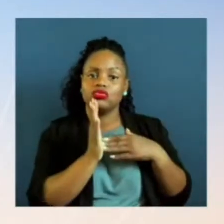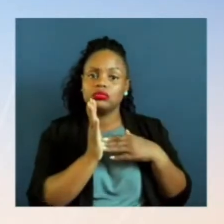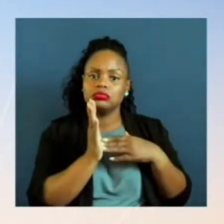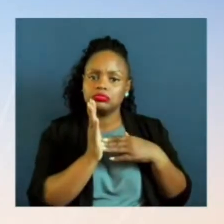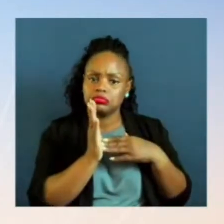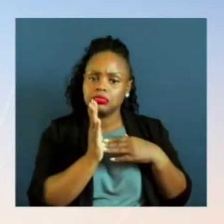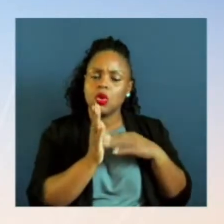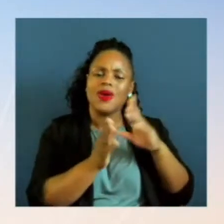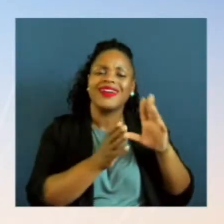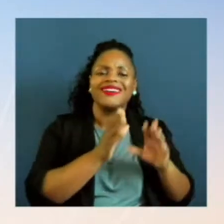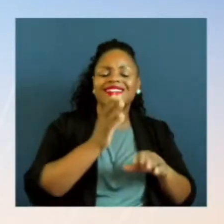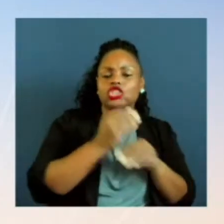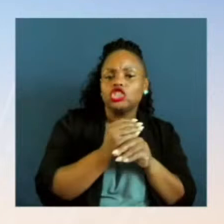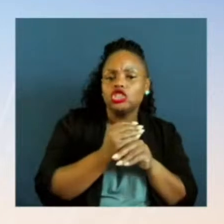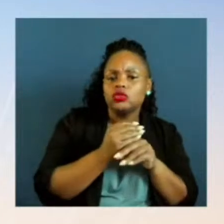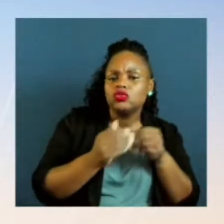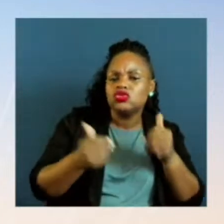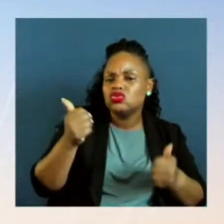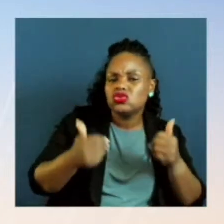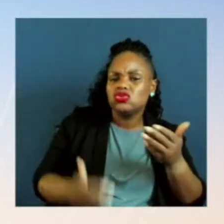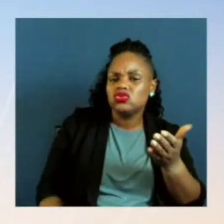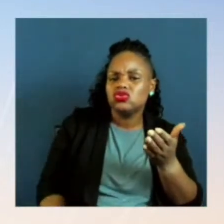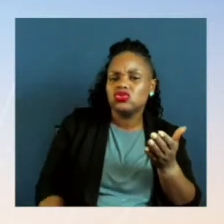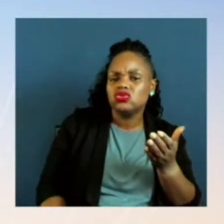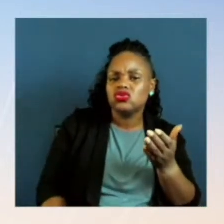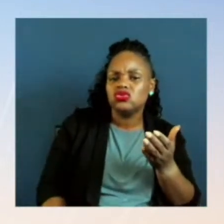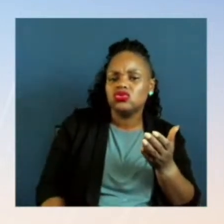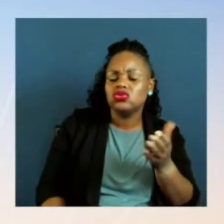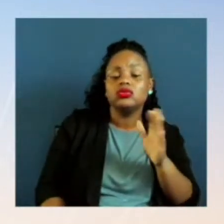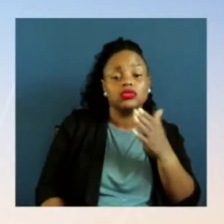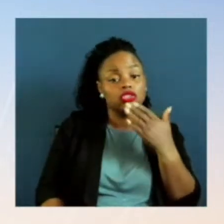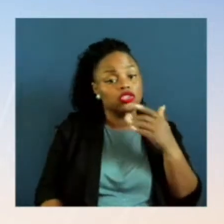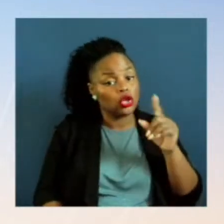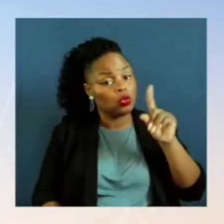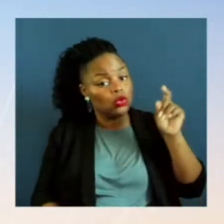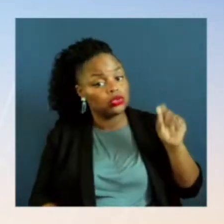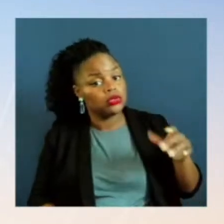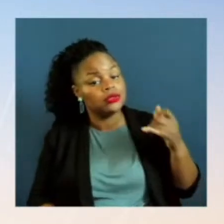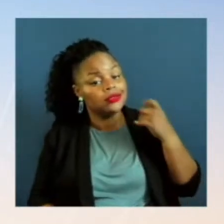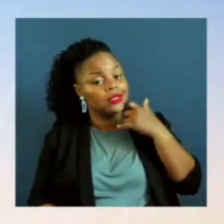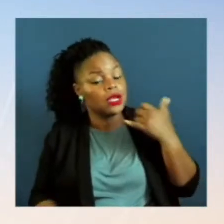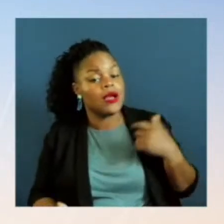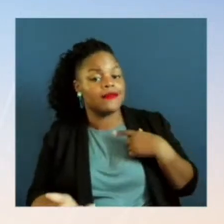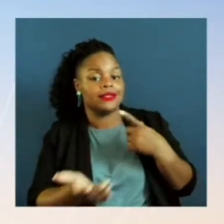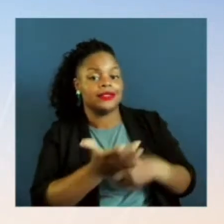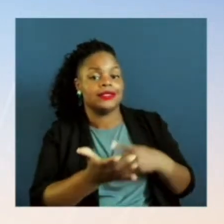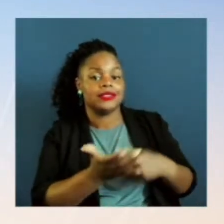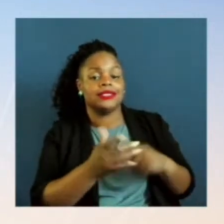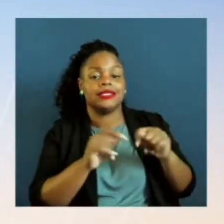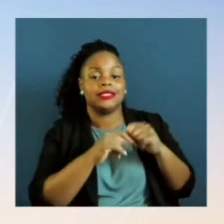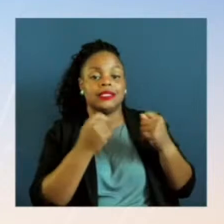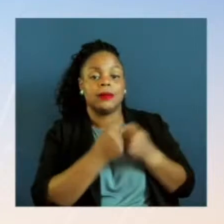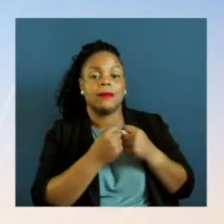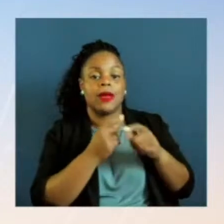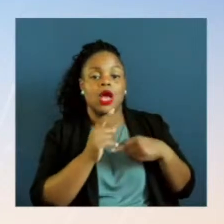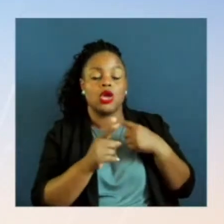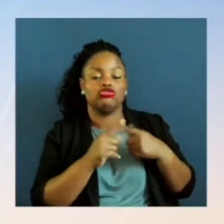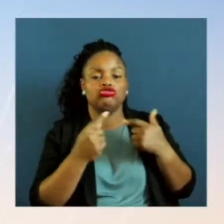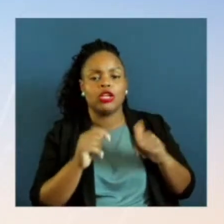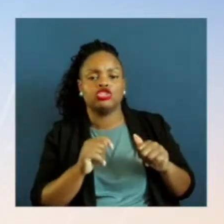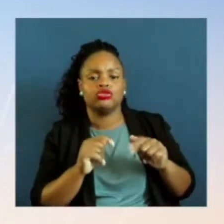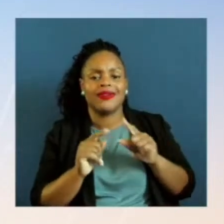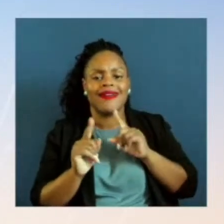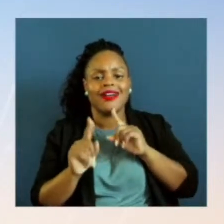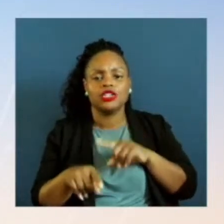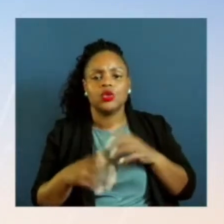really good questions that are being discussed by the team as we speak. But let me try to answer what I can answer at this point in time. So